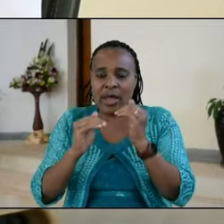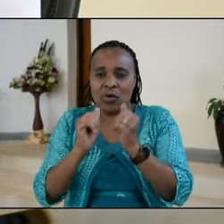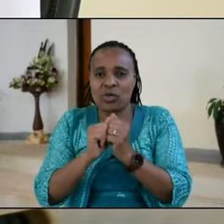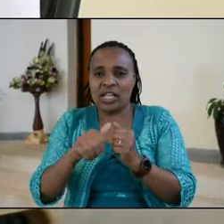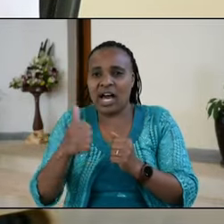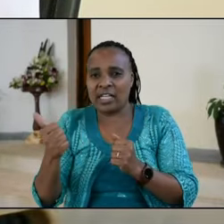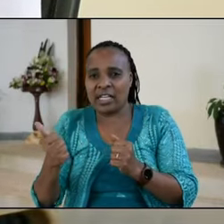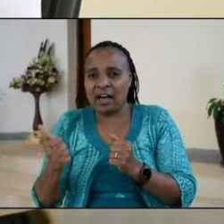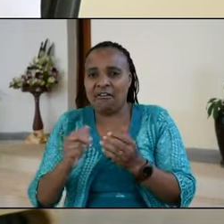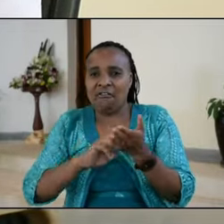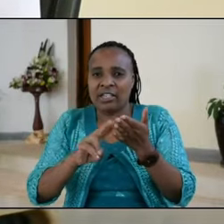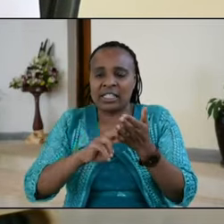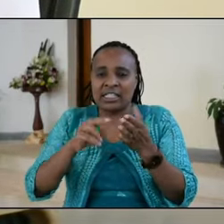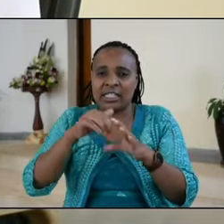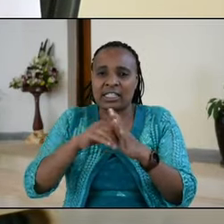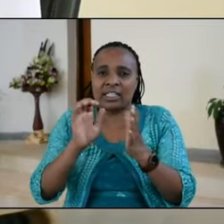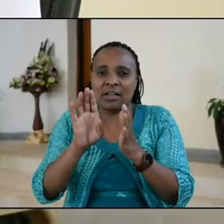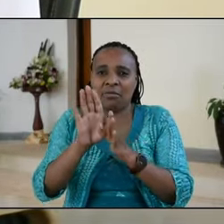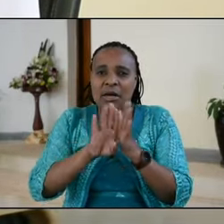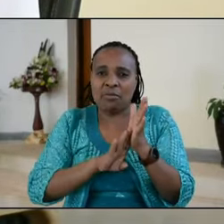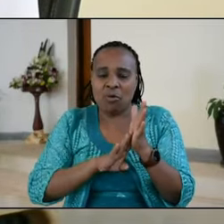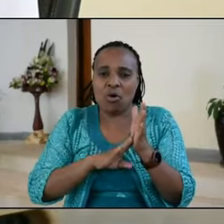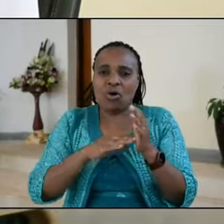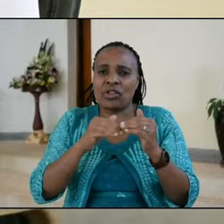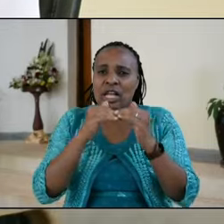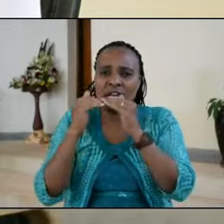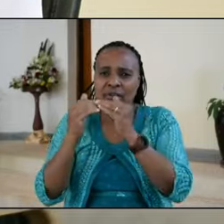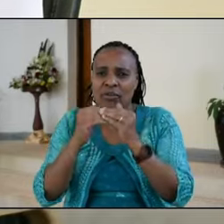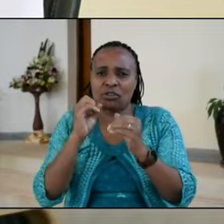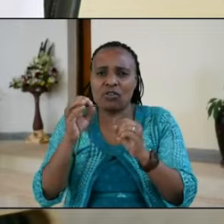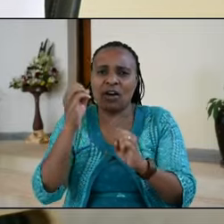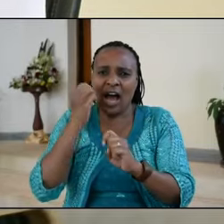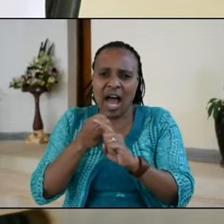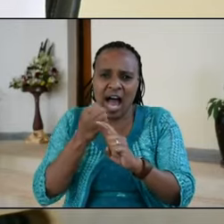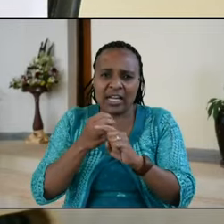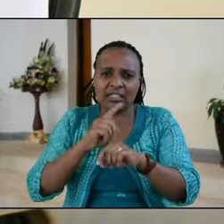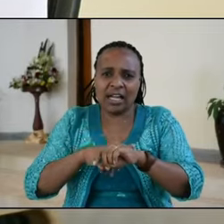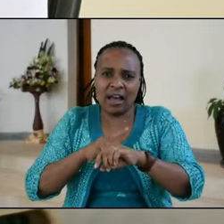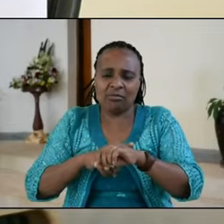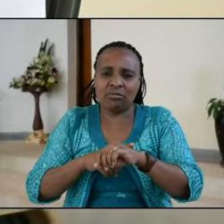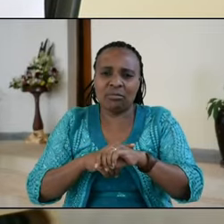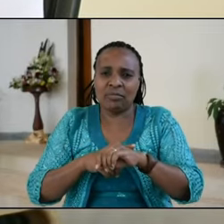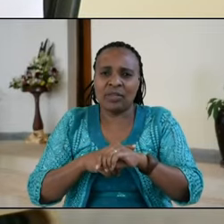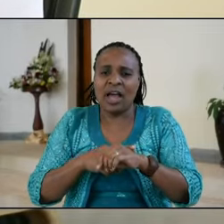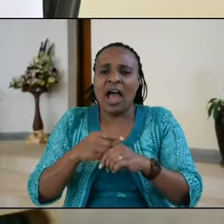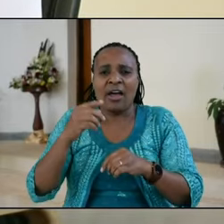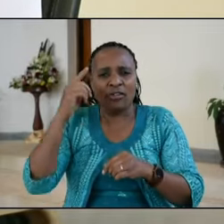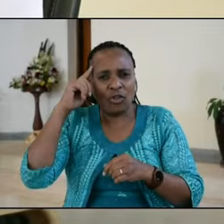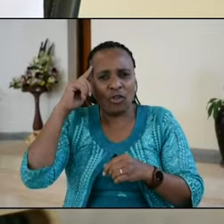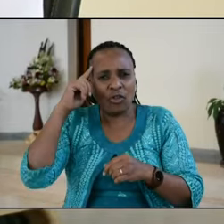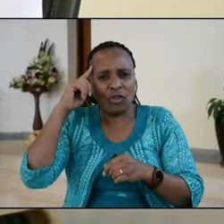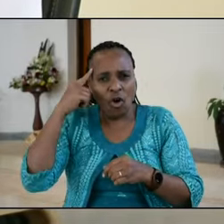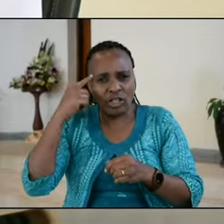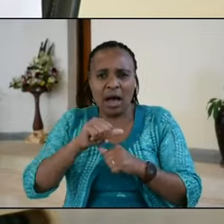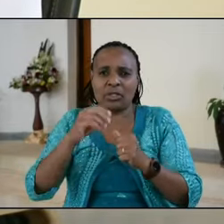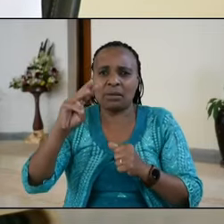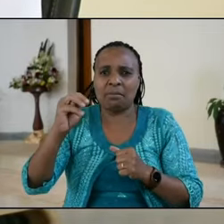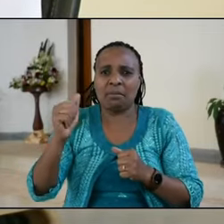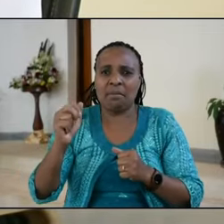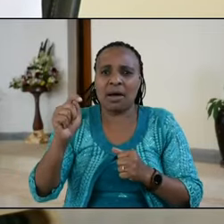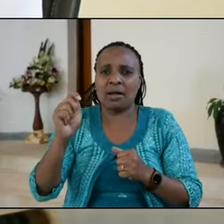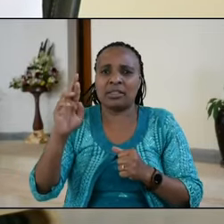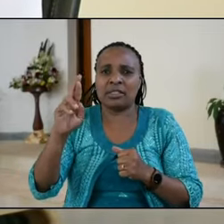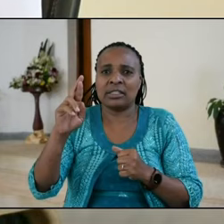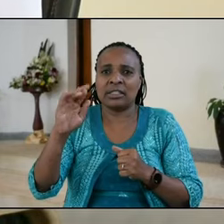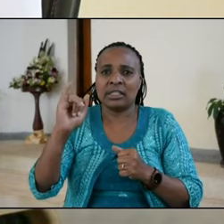of Scripture and the levels of difficulty involved in the same, I thought about Martin Luther when he embarked on studying